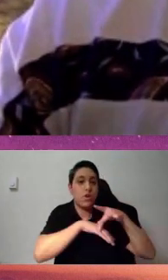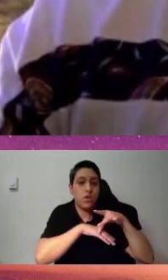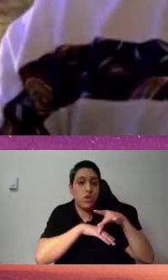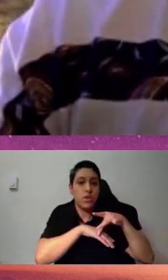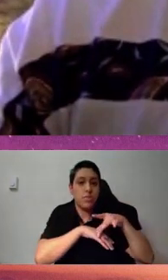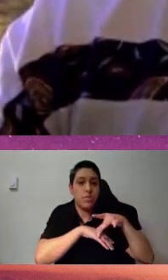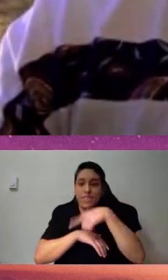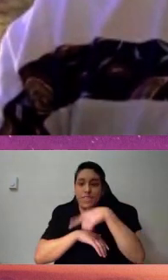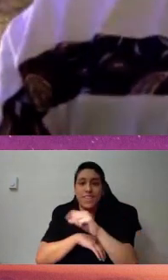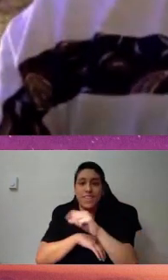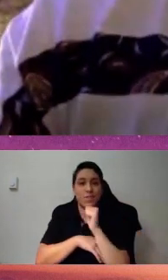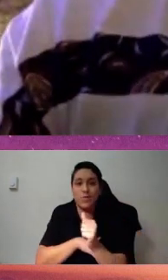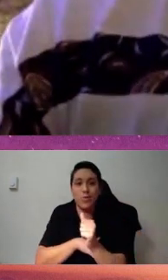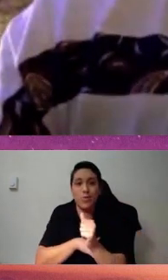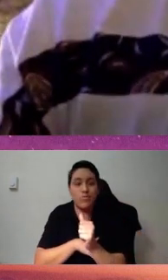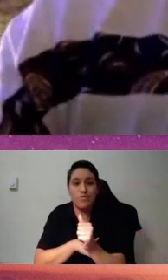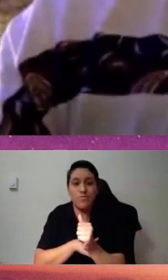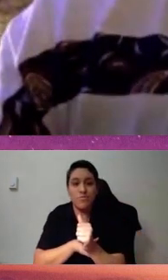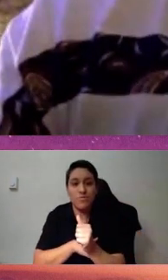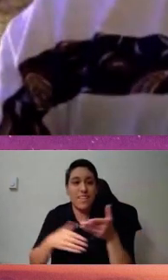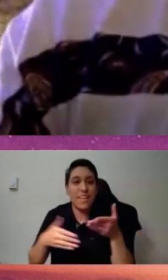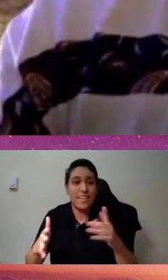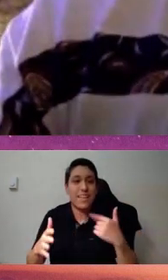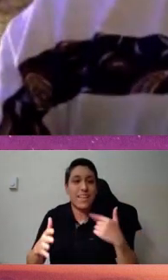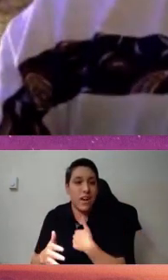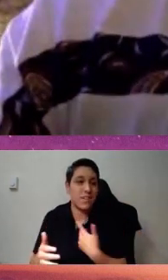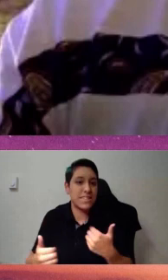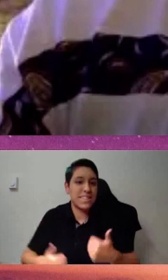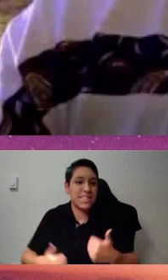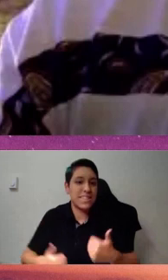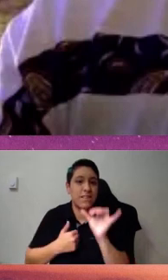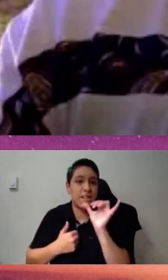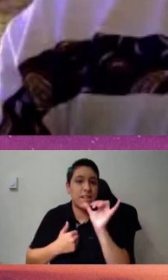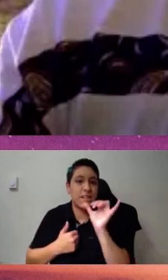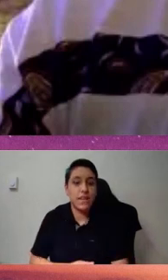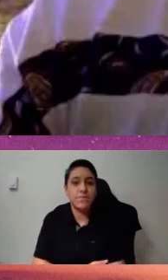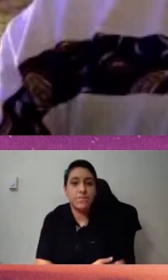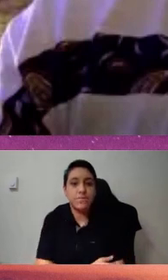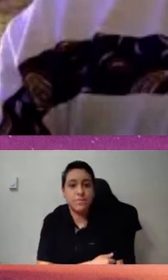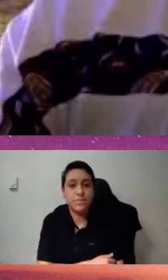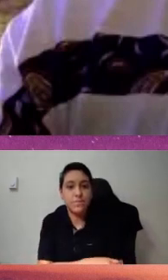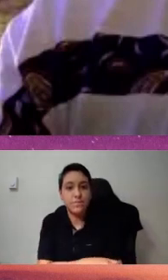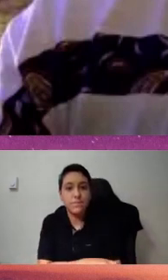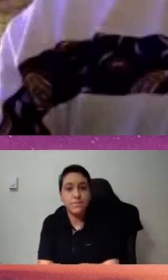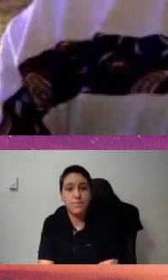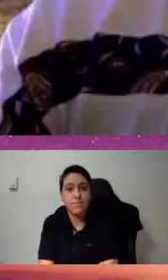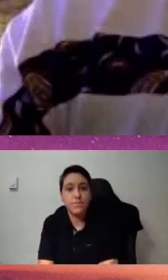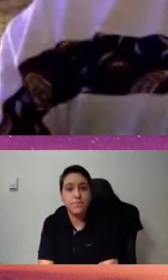reflections and emanations and children of the earth.